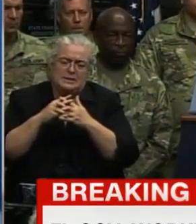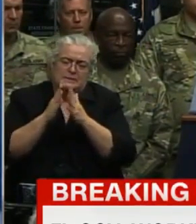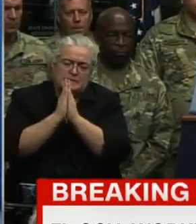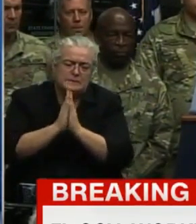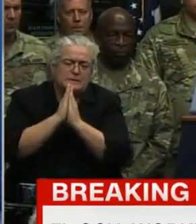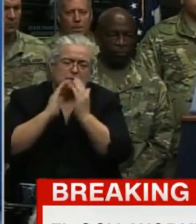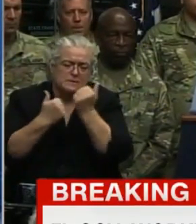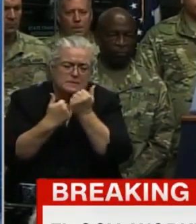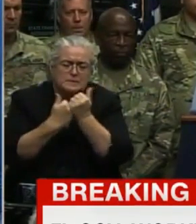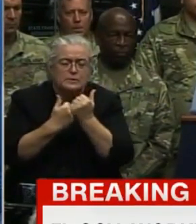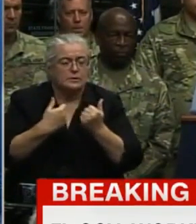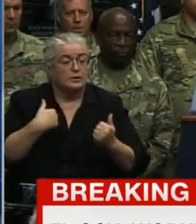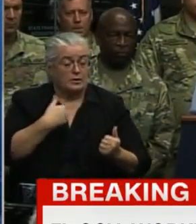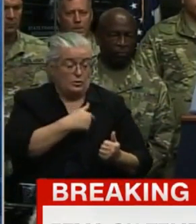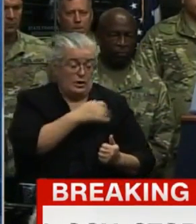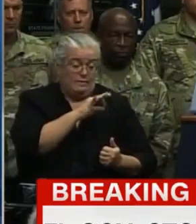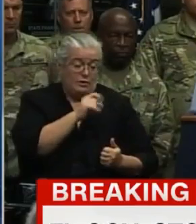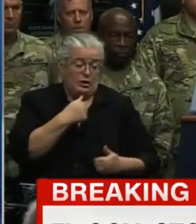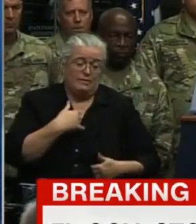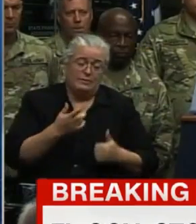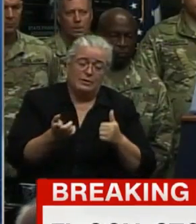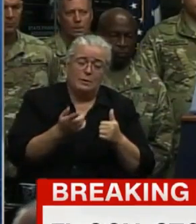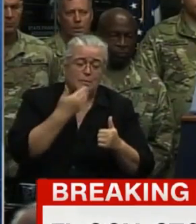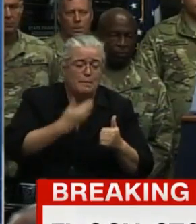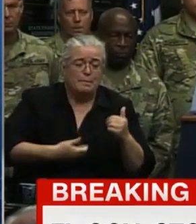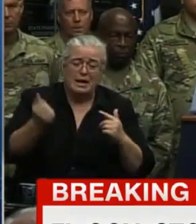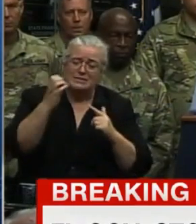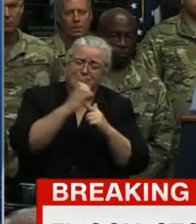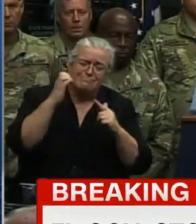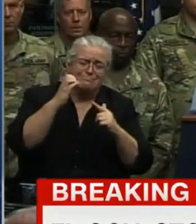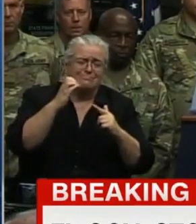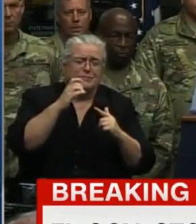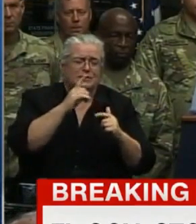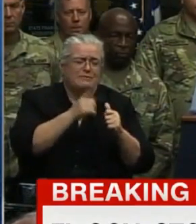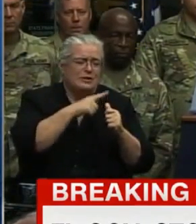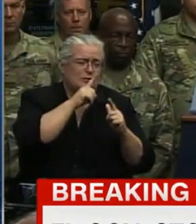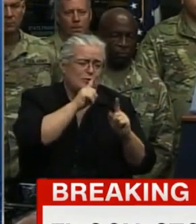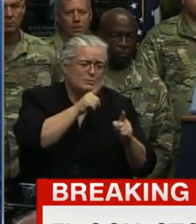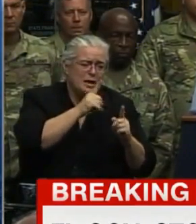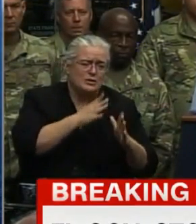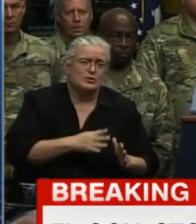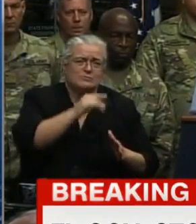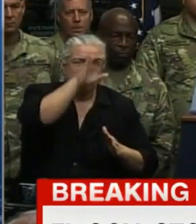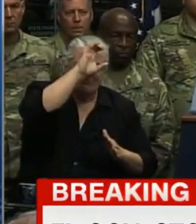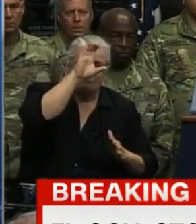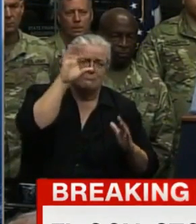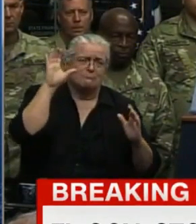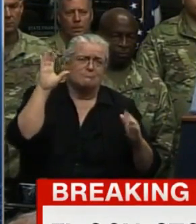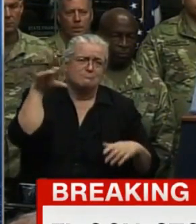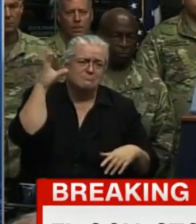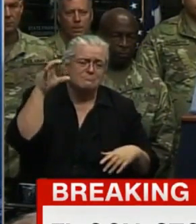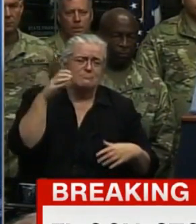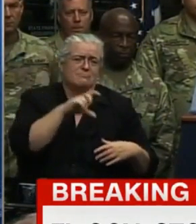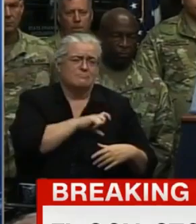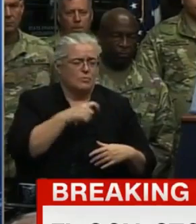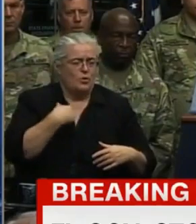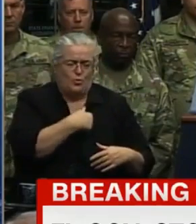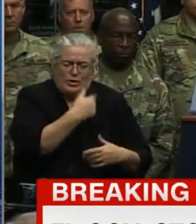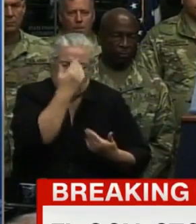responders ready to help us, and Florida, we will get through this. This week, Floridians have demonstrated to the world that we know what it means to get